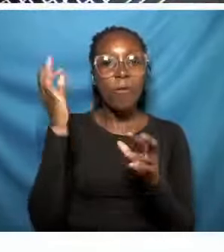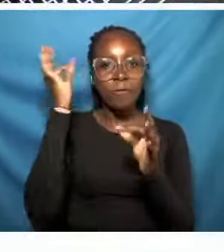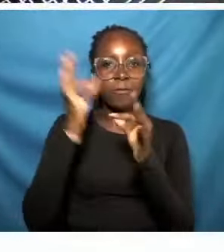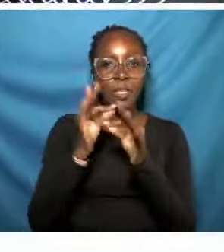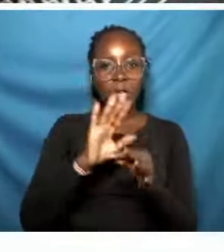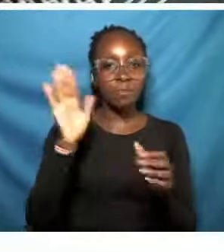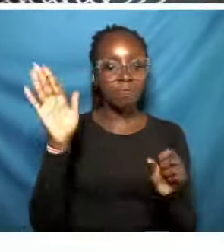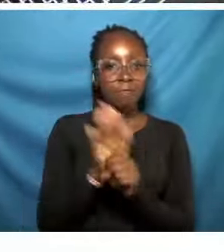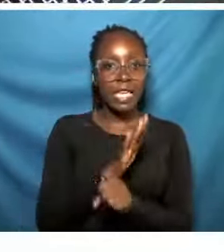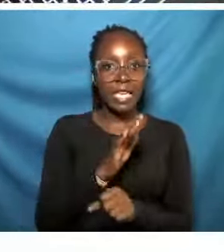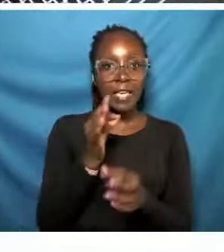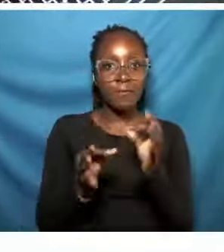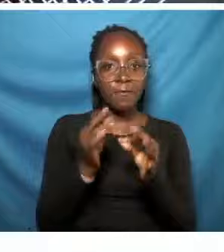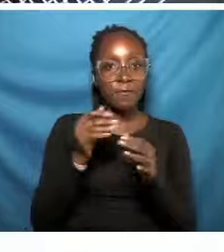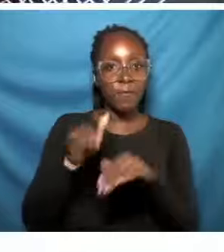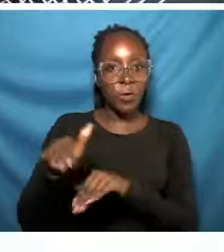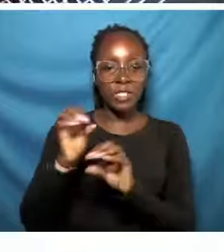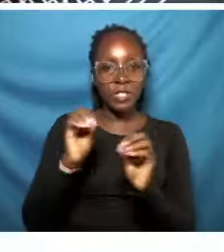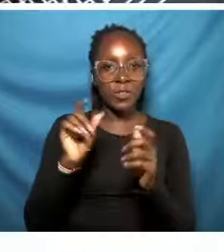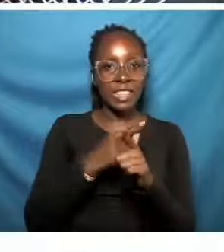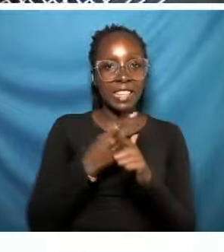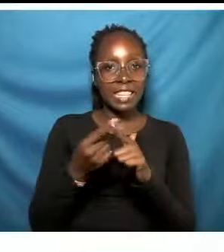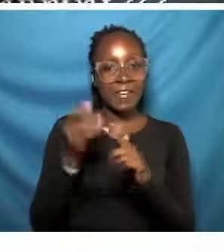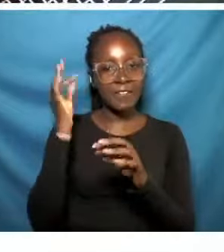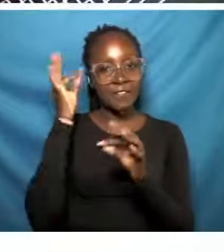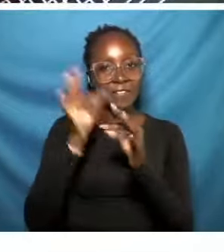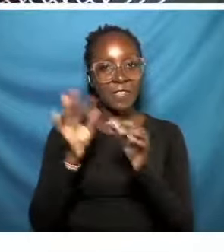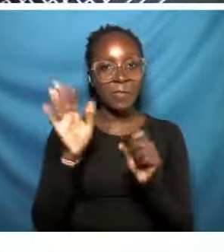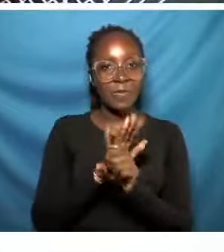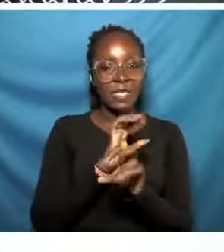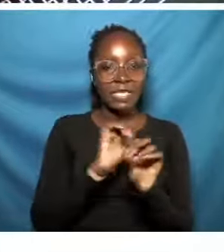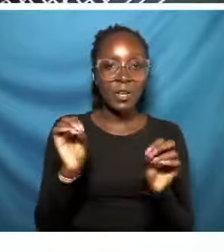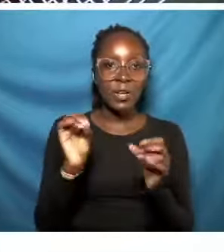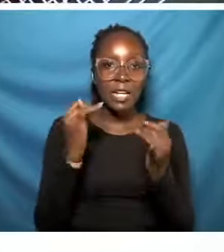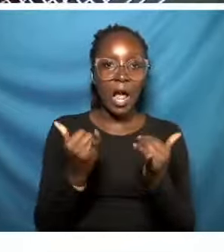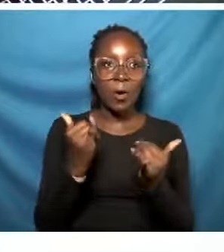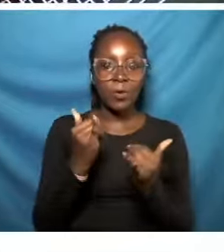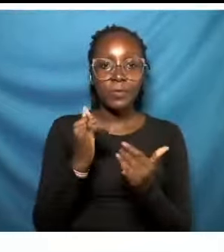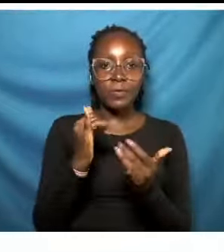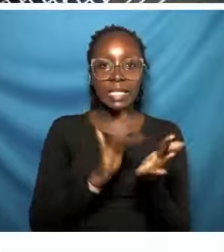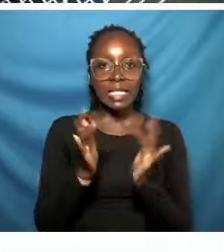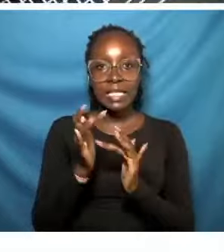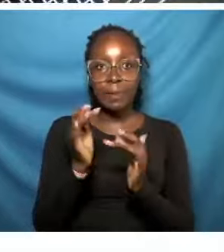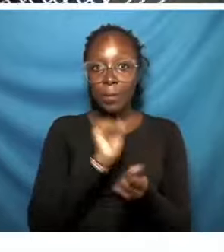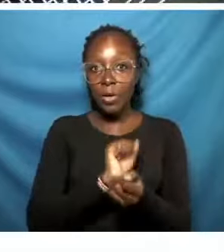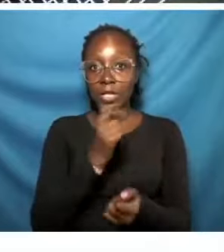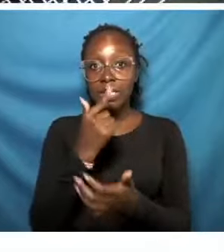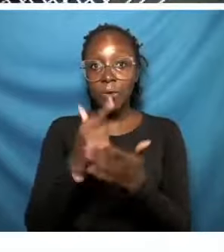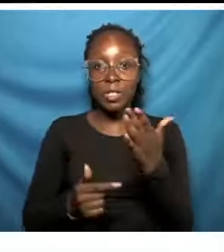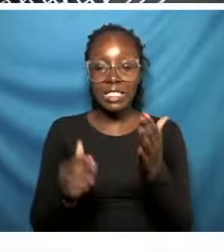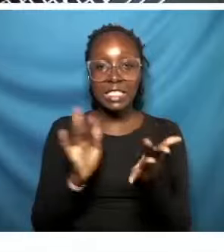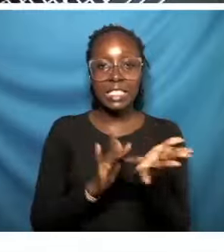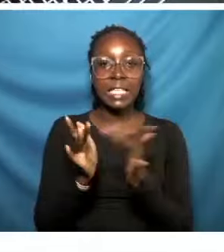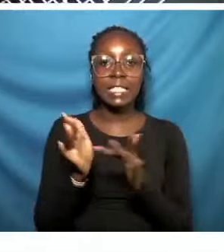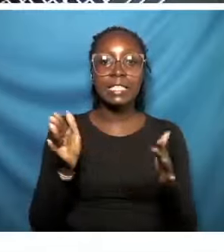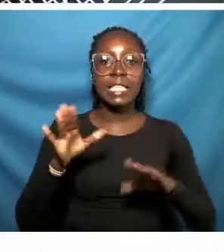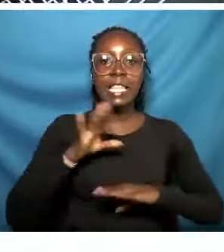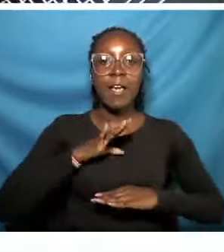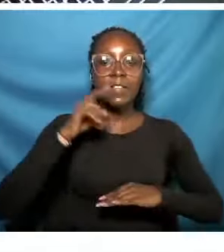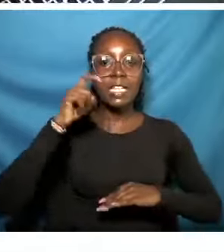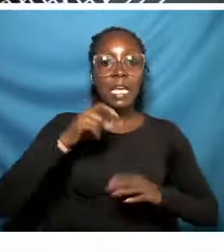complete. Paul is telling them that Jesus is sufficient. We don't need an extra for